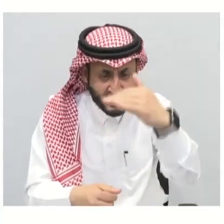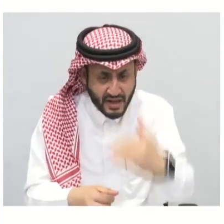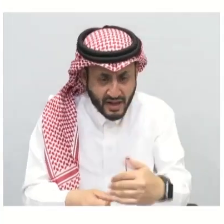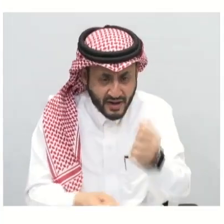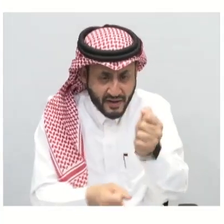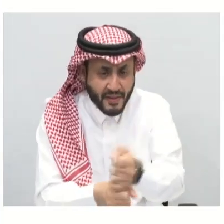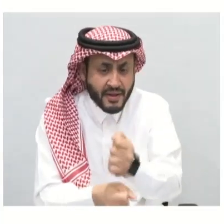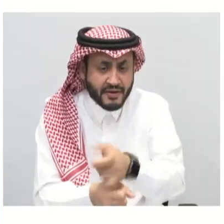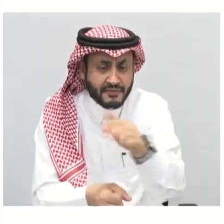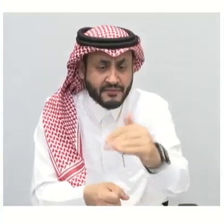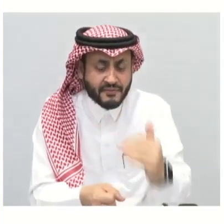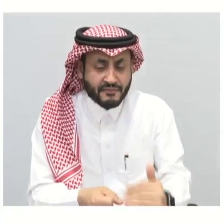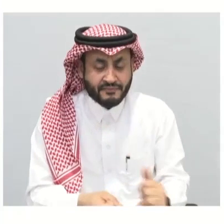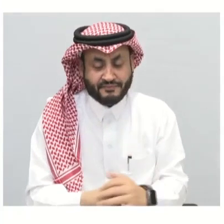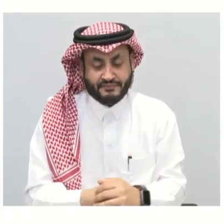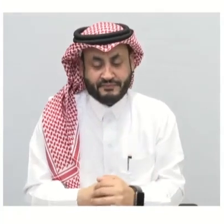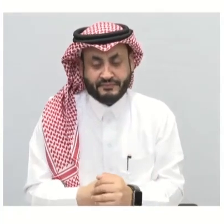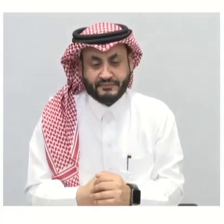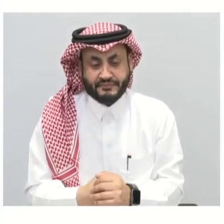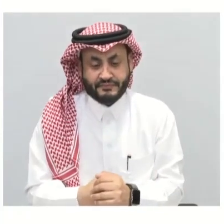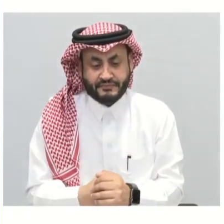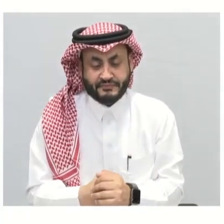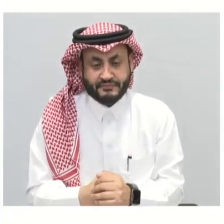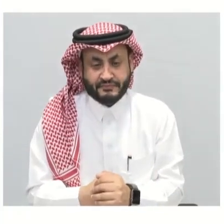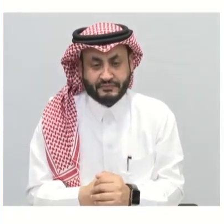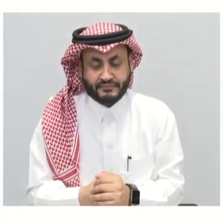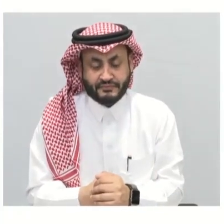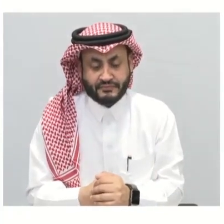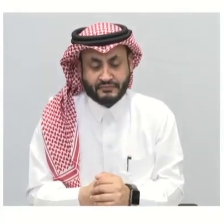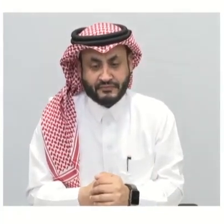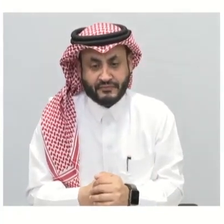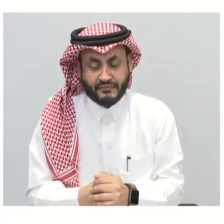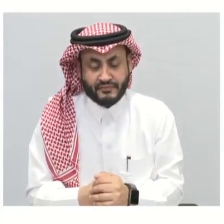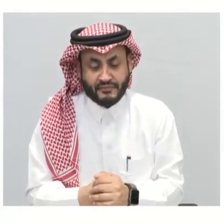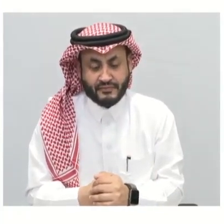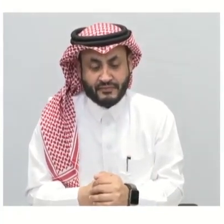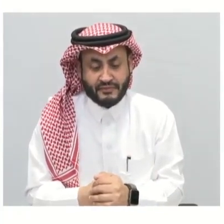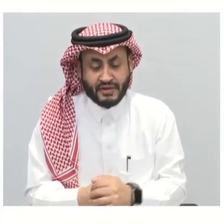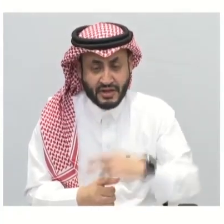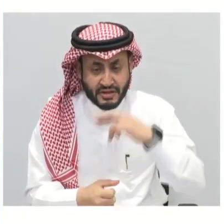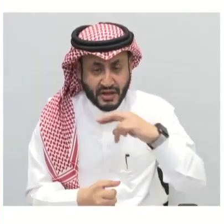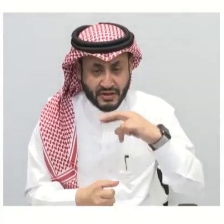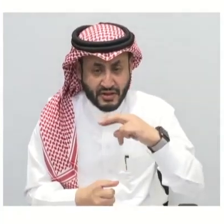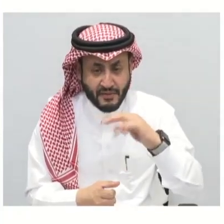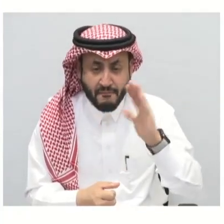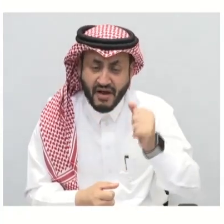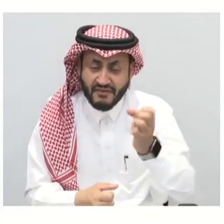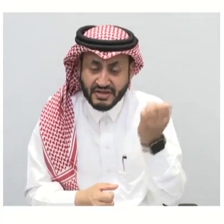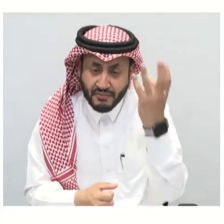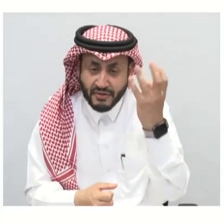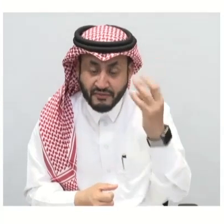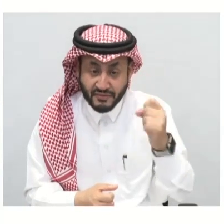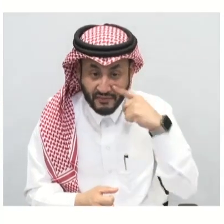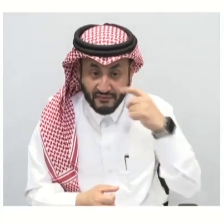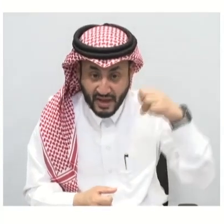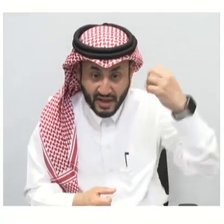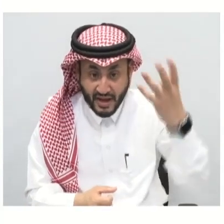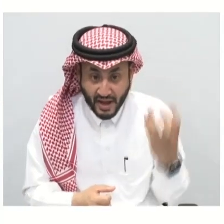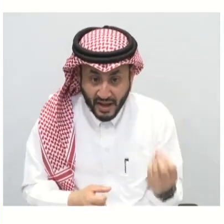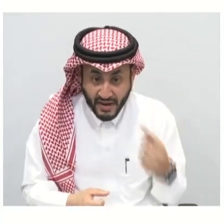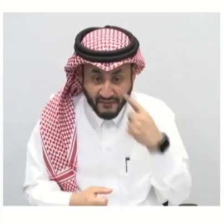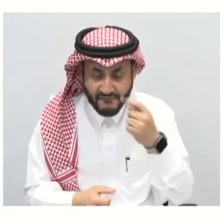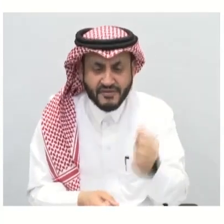you will see actions. So for example, on Sunday, there is no action in the morning, no action in the afternoon, but there is action on